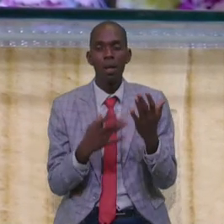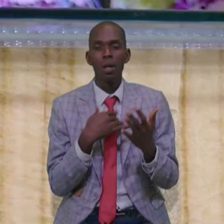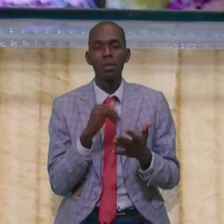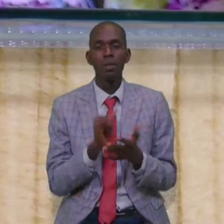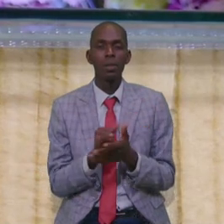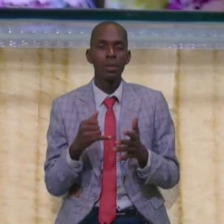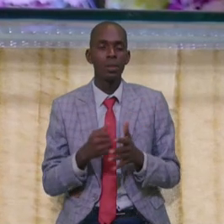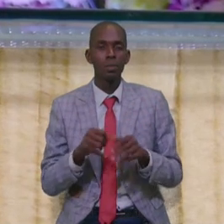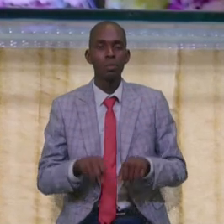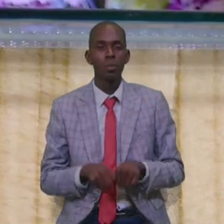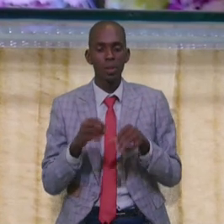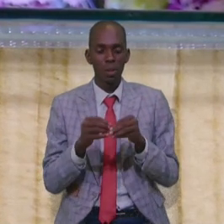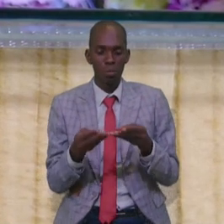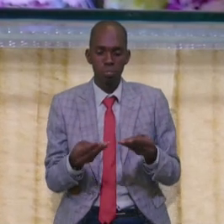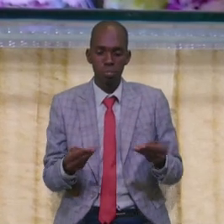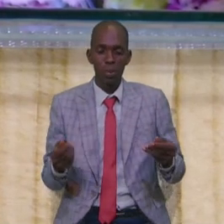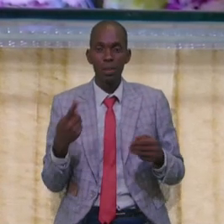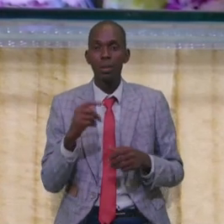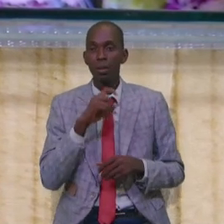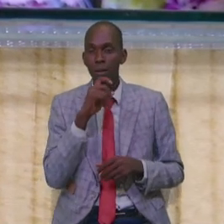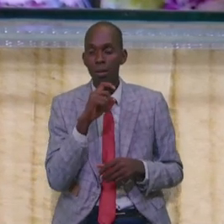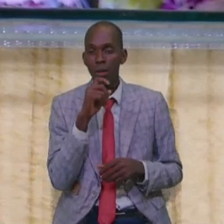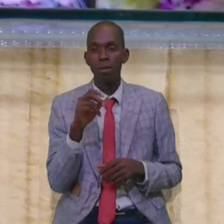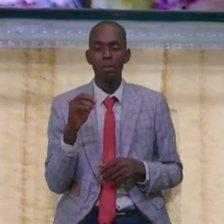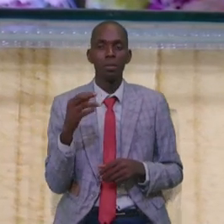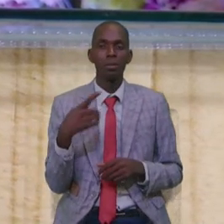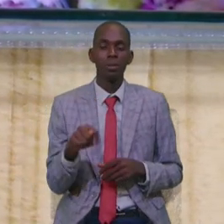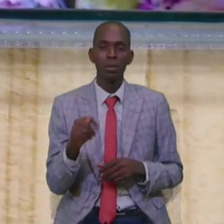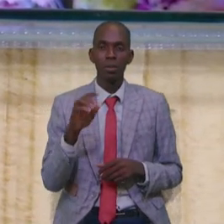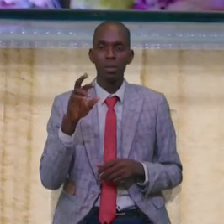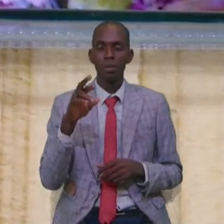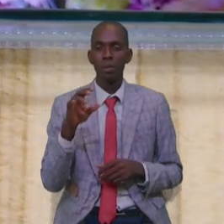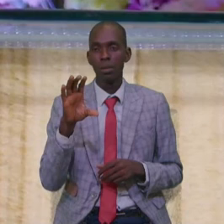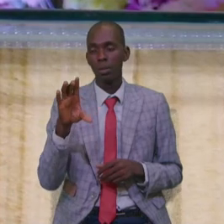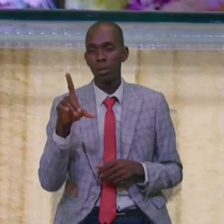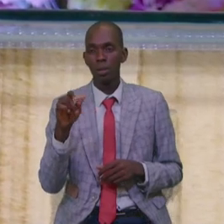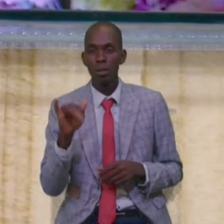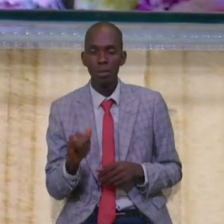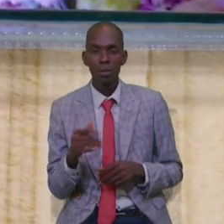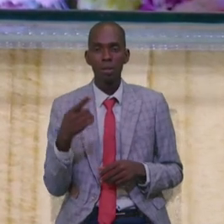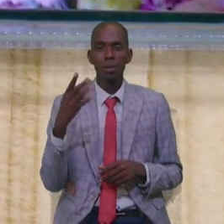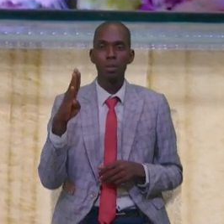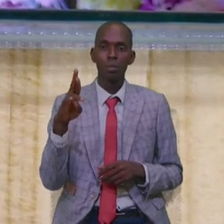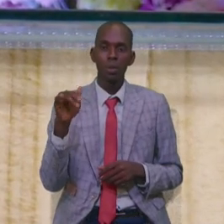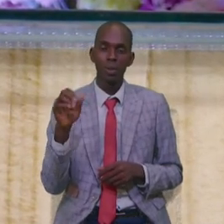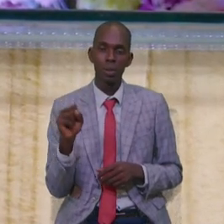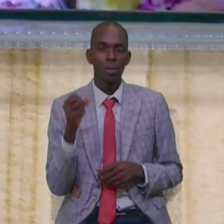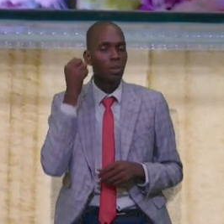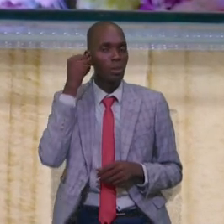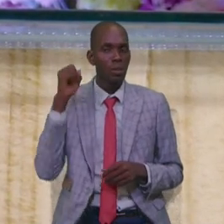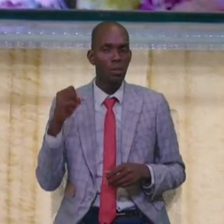break in pieces the iron, the brass, the clay, the silver, and the